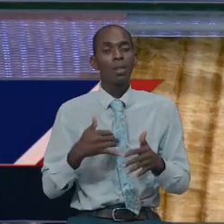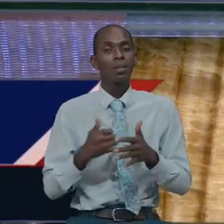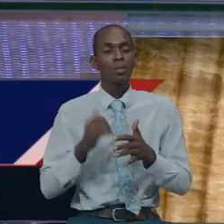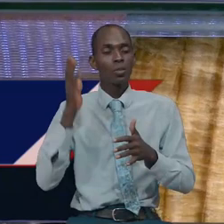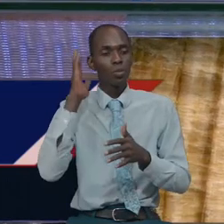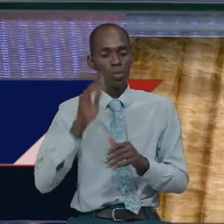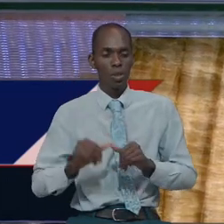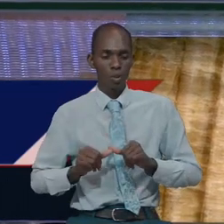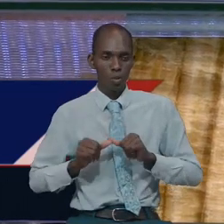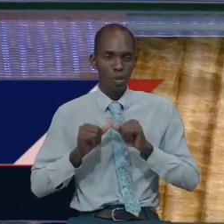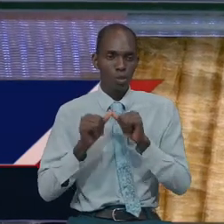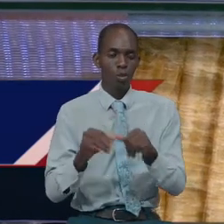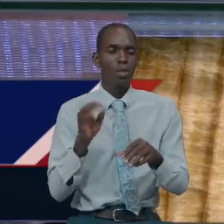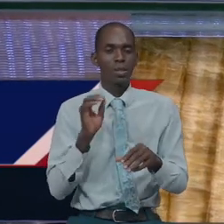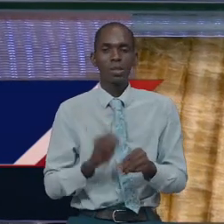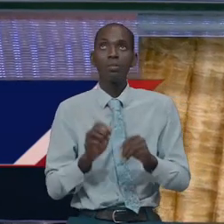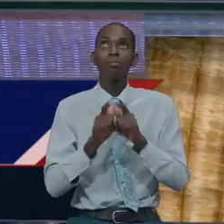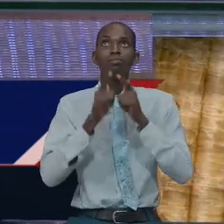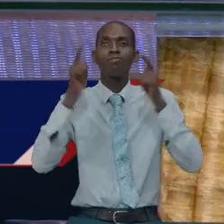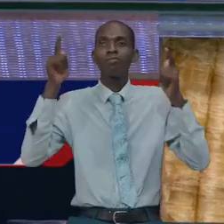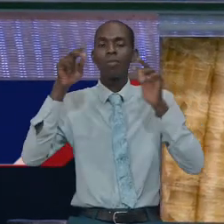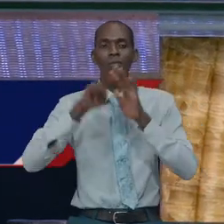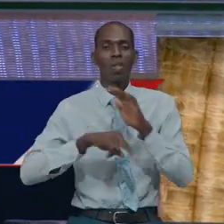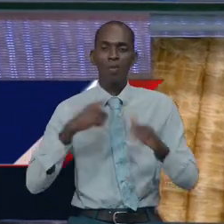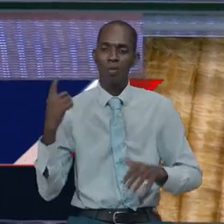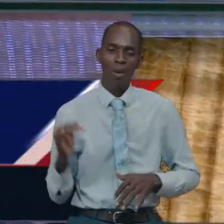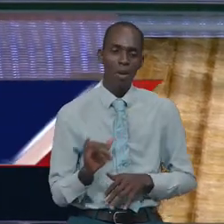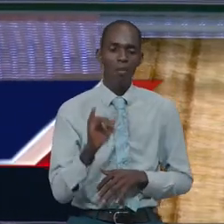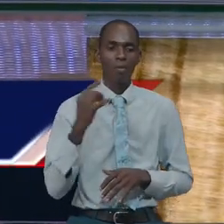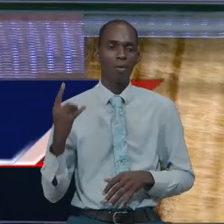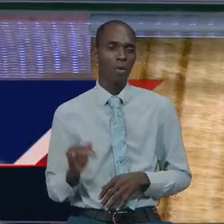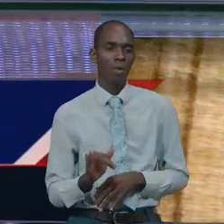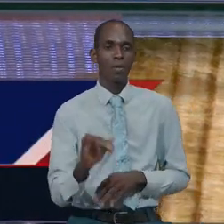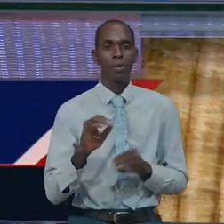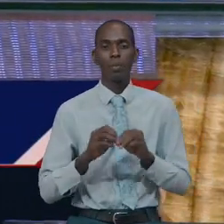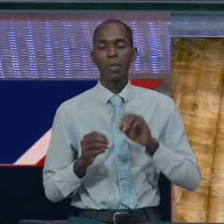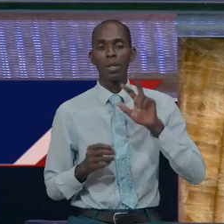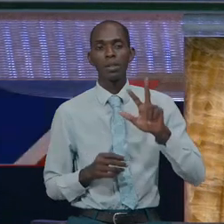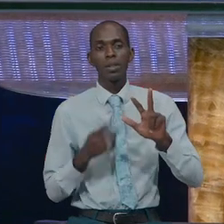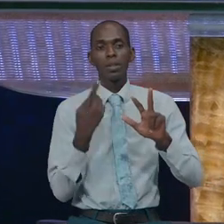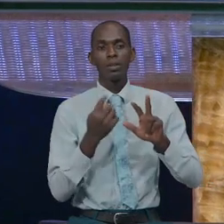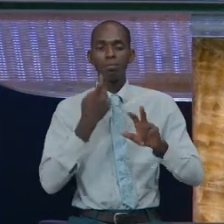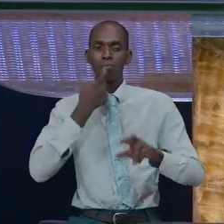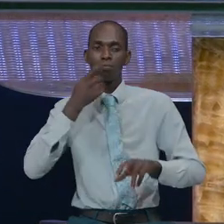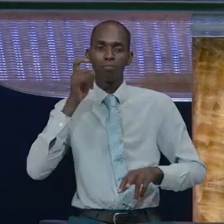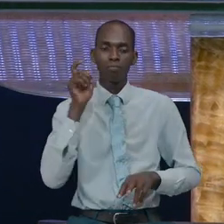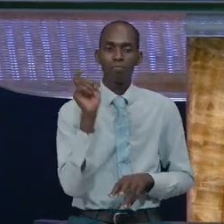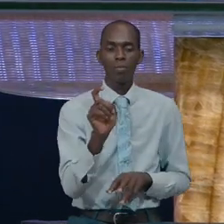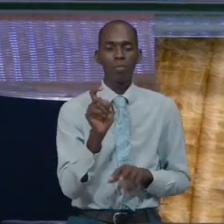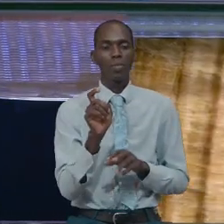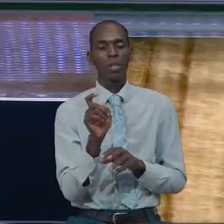continue in majesty forever and ever. Number three, the decreed king